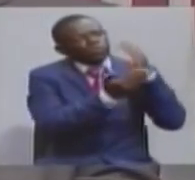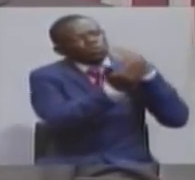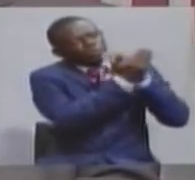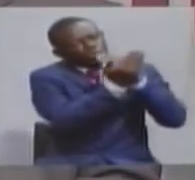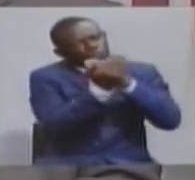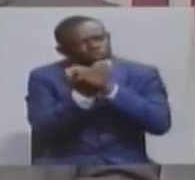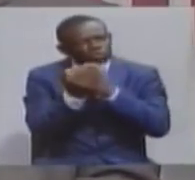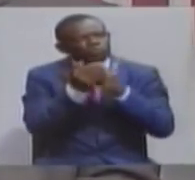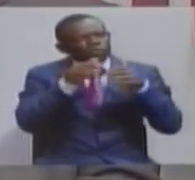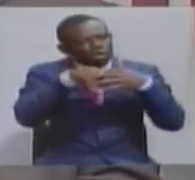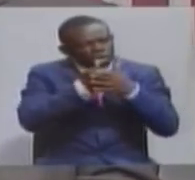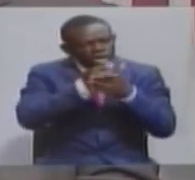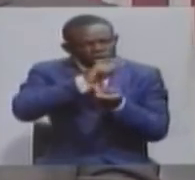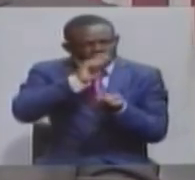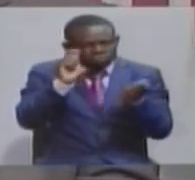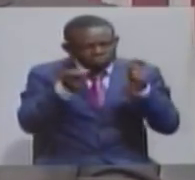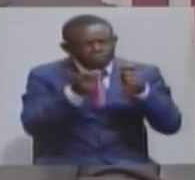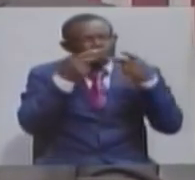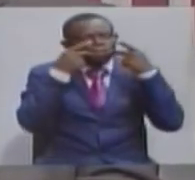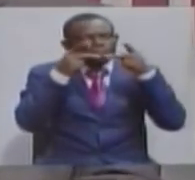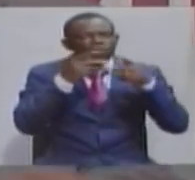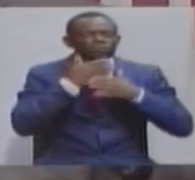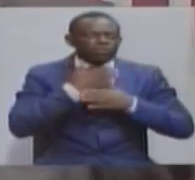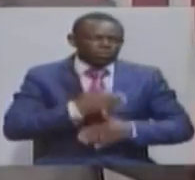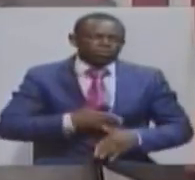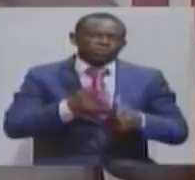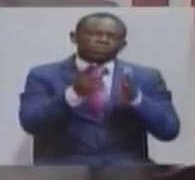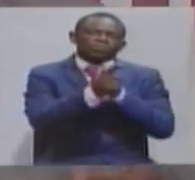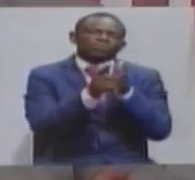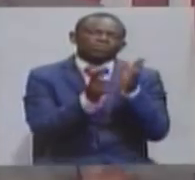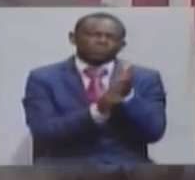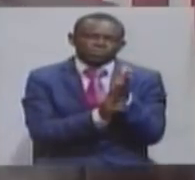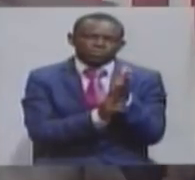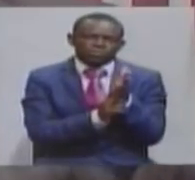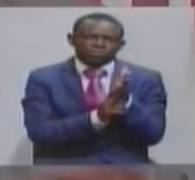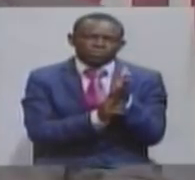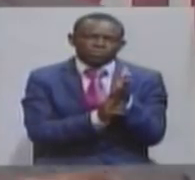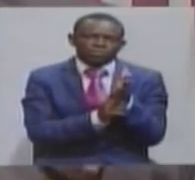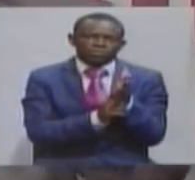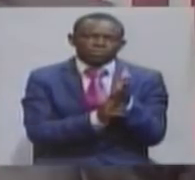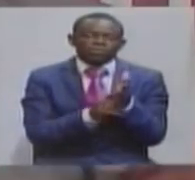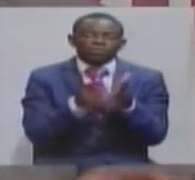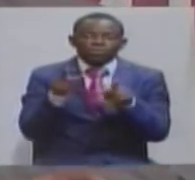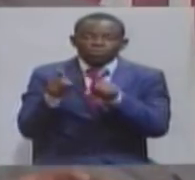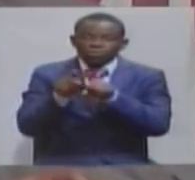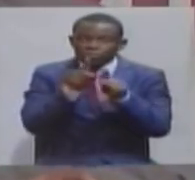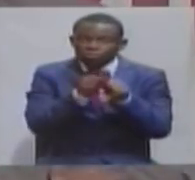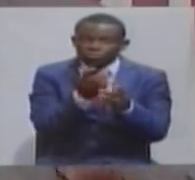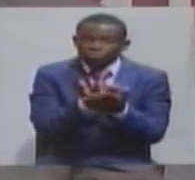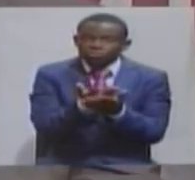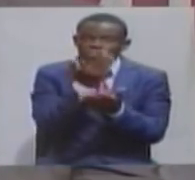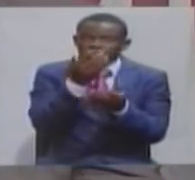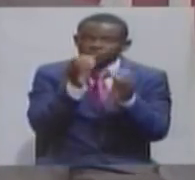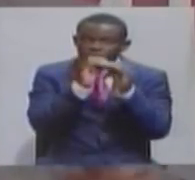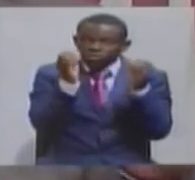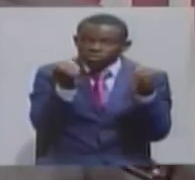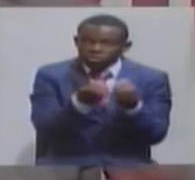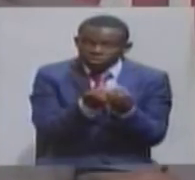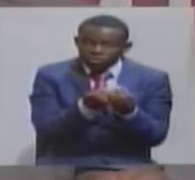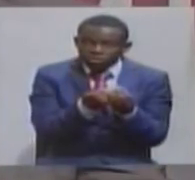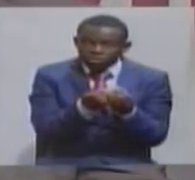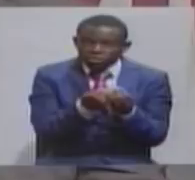of 2017. So when Professor Gambari came in November and told us that these are the issues that people he had met were talking about,